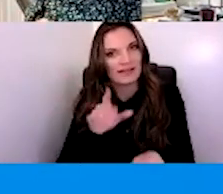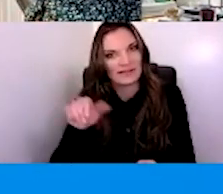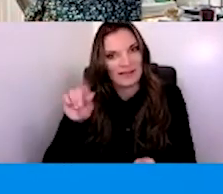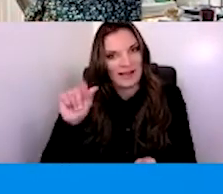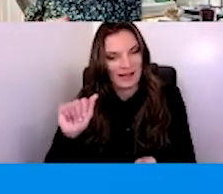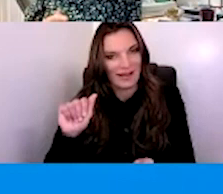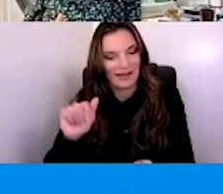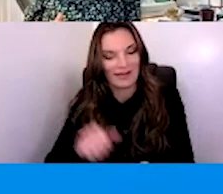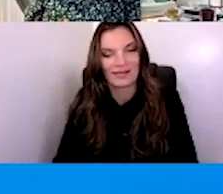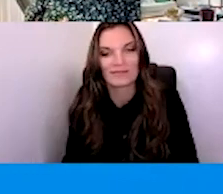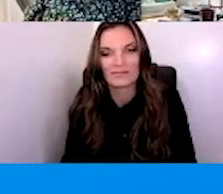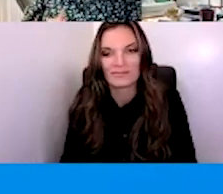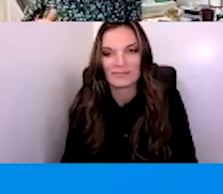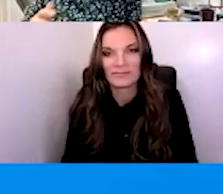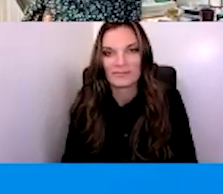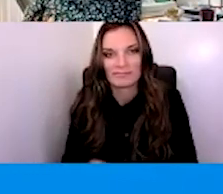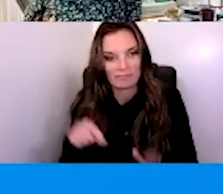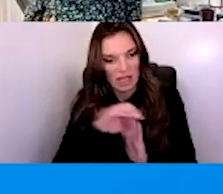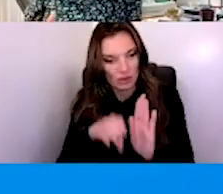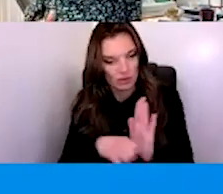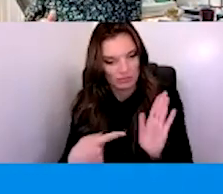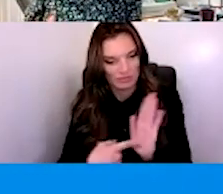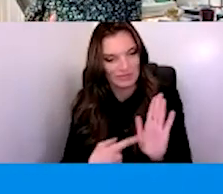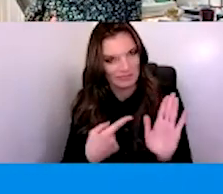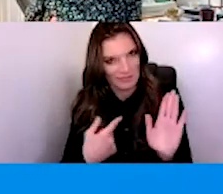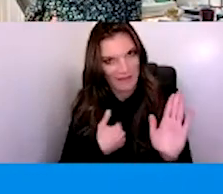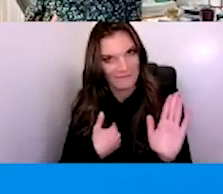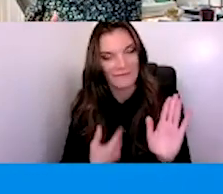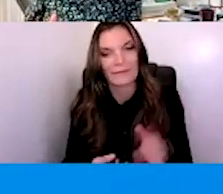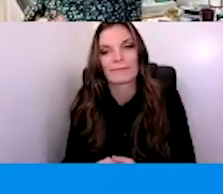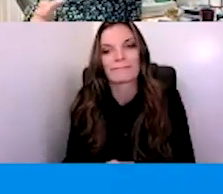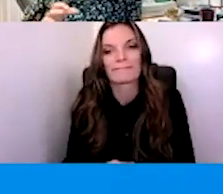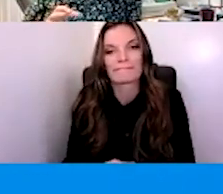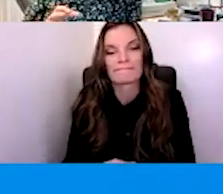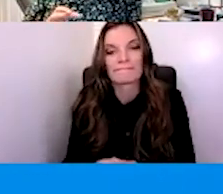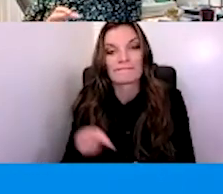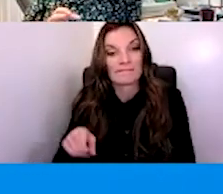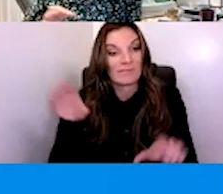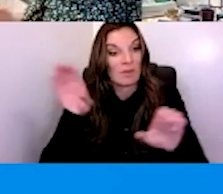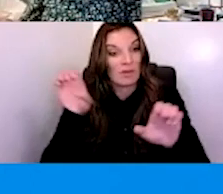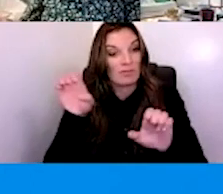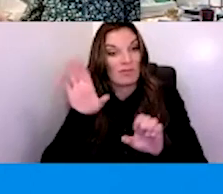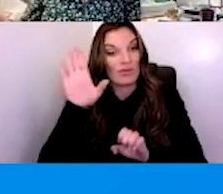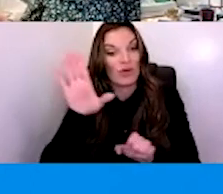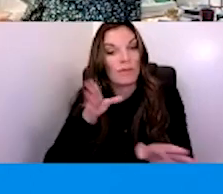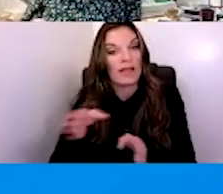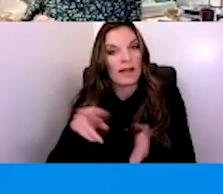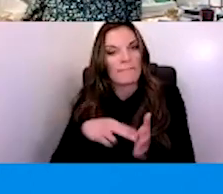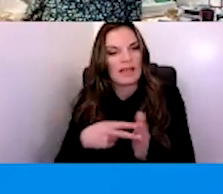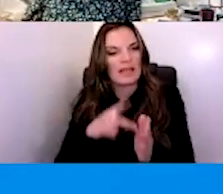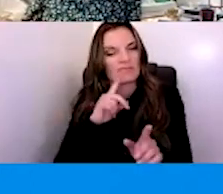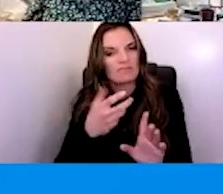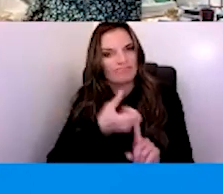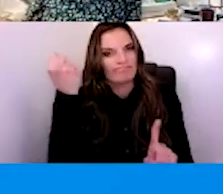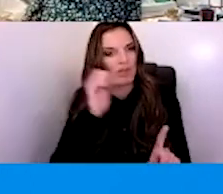disabilities. Because if you'll remember, some of these crisis standards of care directly triaged care away from people who